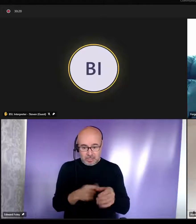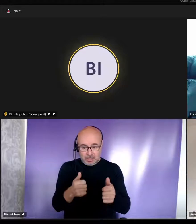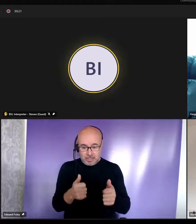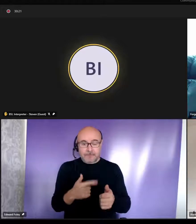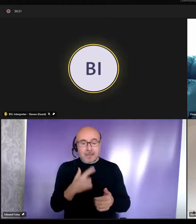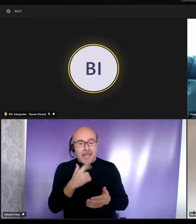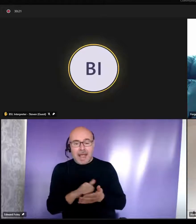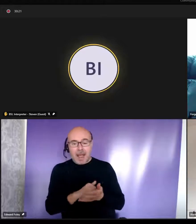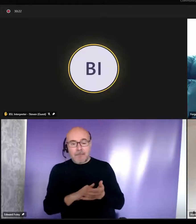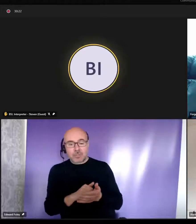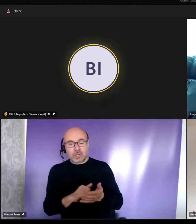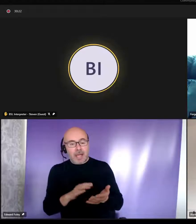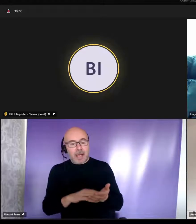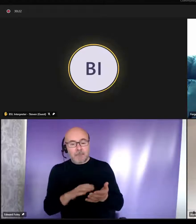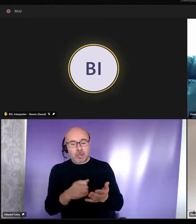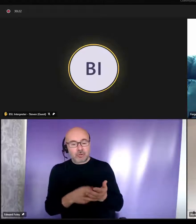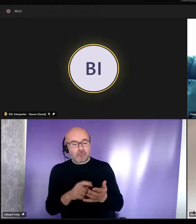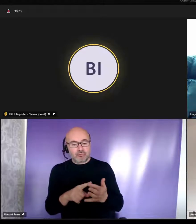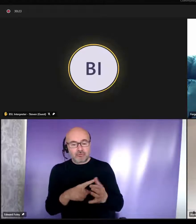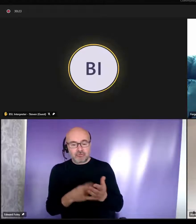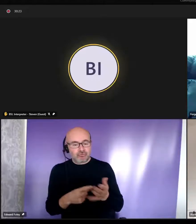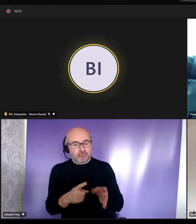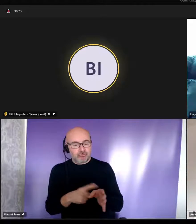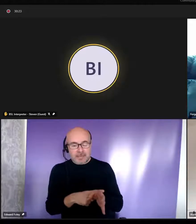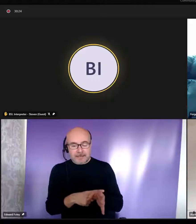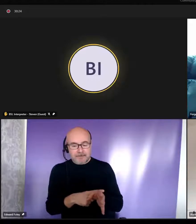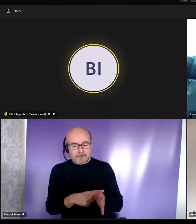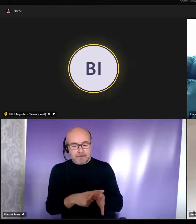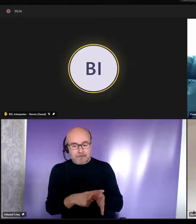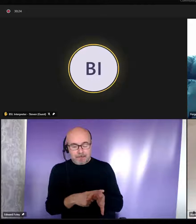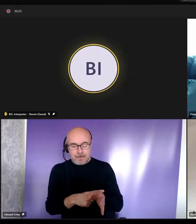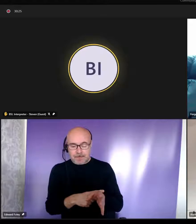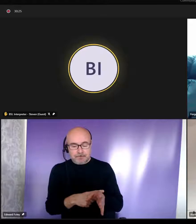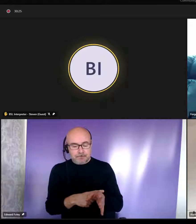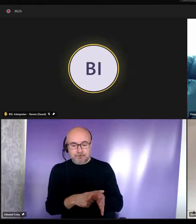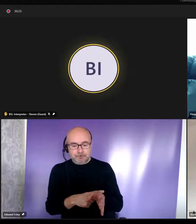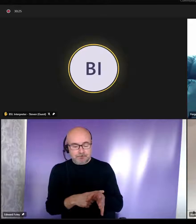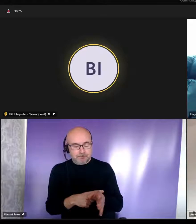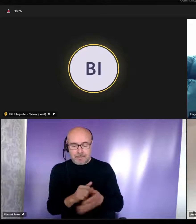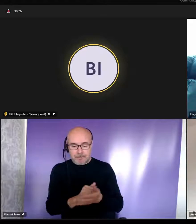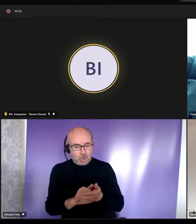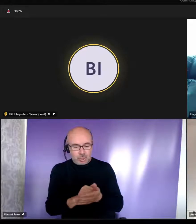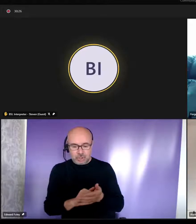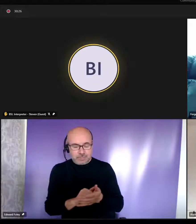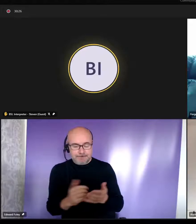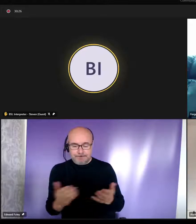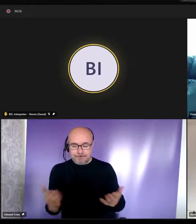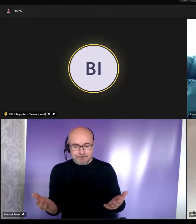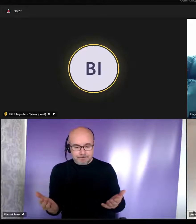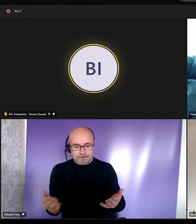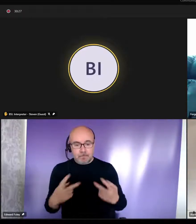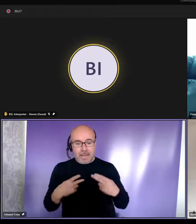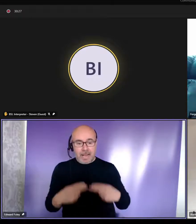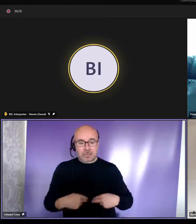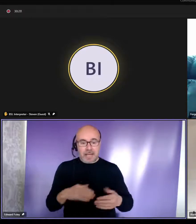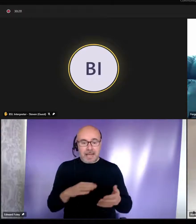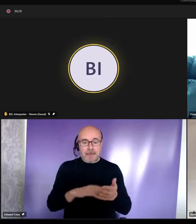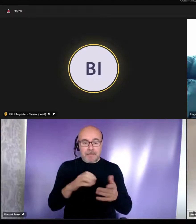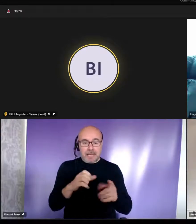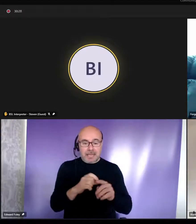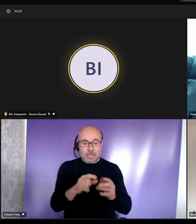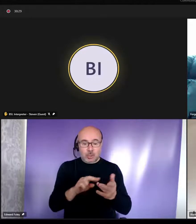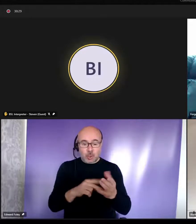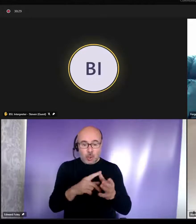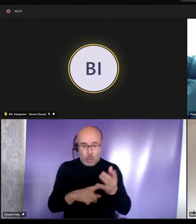Apologies for Councillor McCreary, and apologies for Councillor McCreary, sorry. Thank you. Councillor MacDonald is present, as